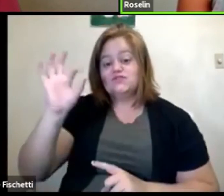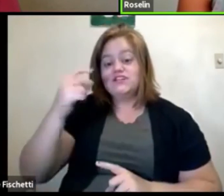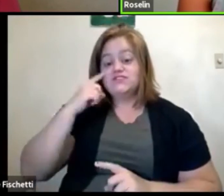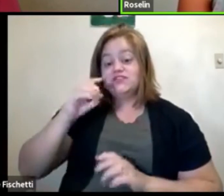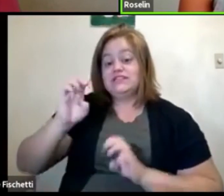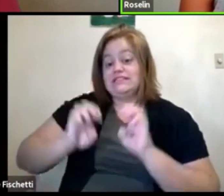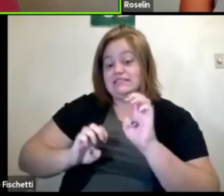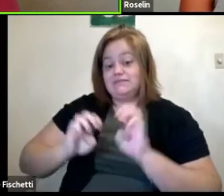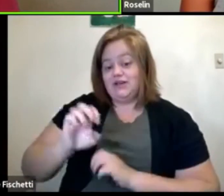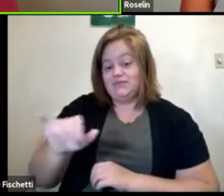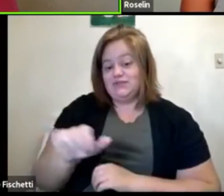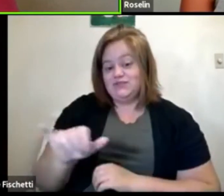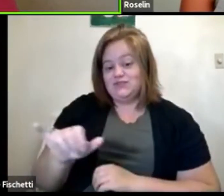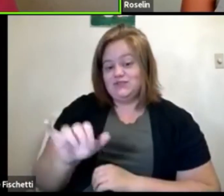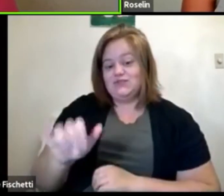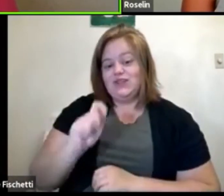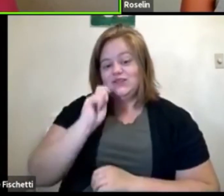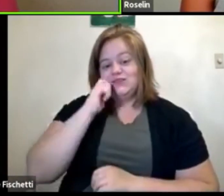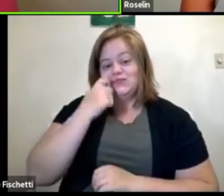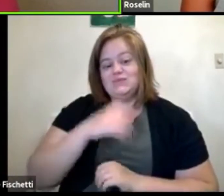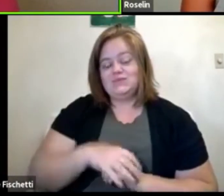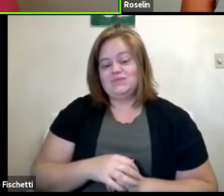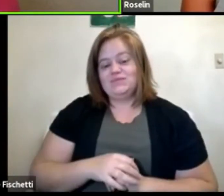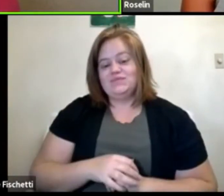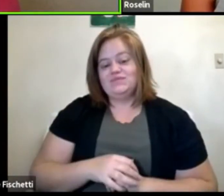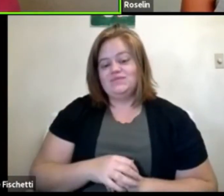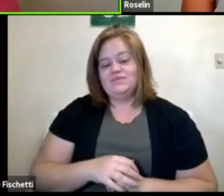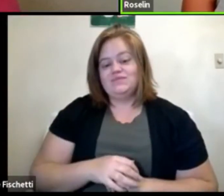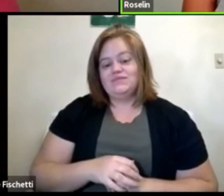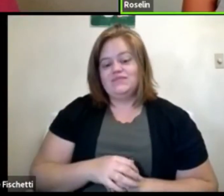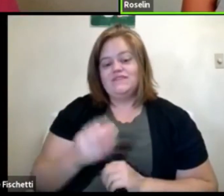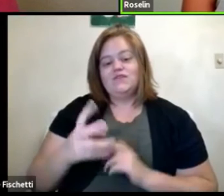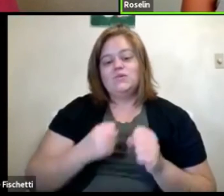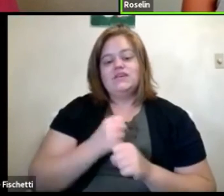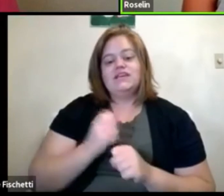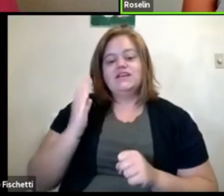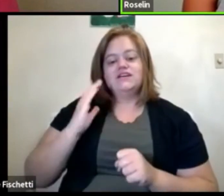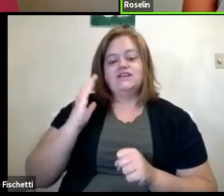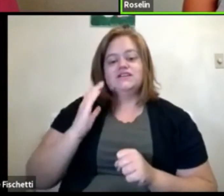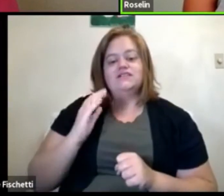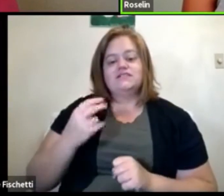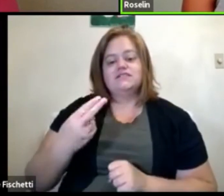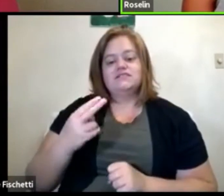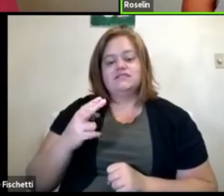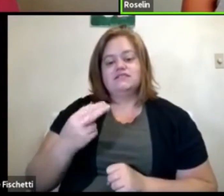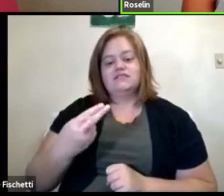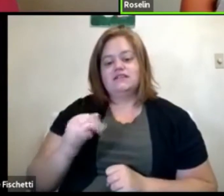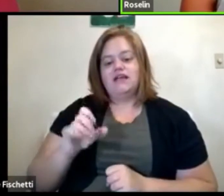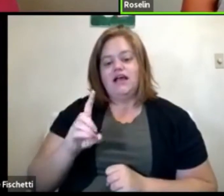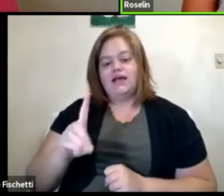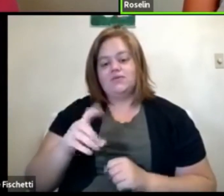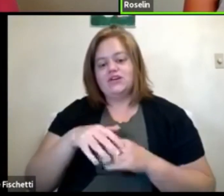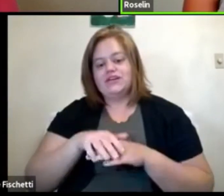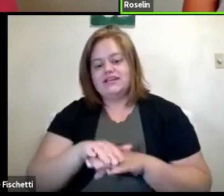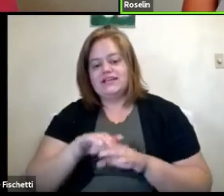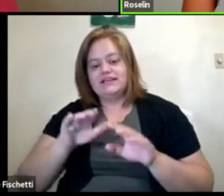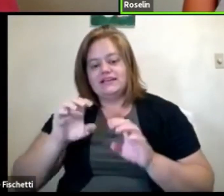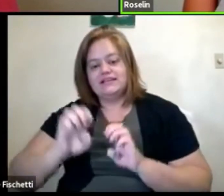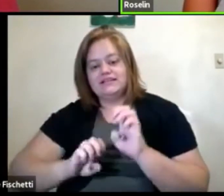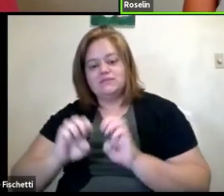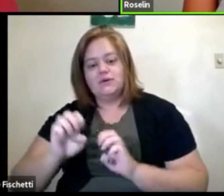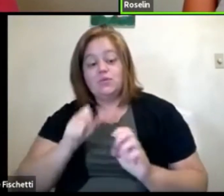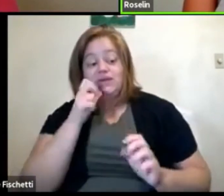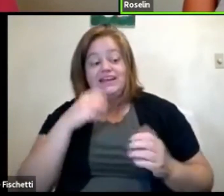well. So a couple Ah. years ago, I went to do some kind of high throughput experimentation with an equipment that we didn't have in US. So